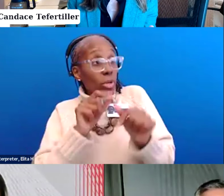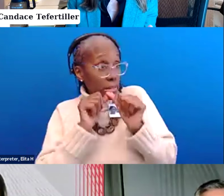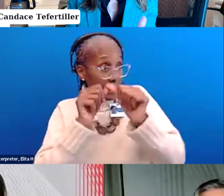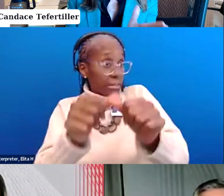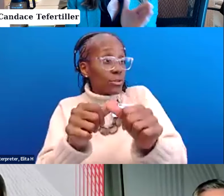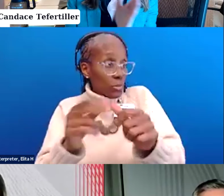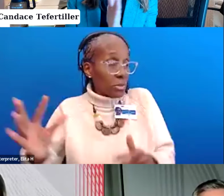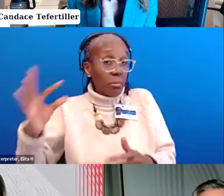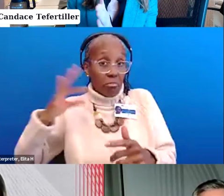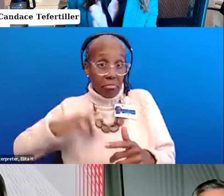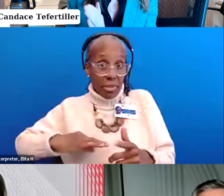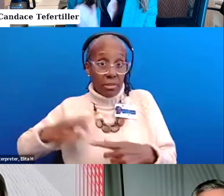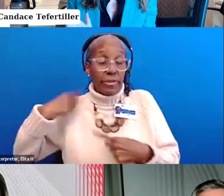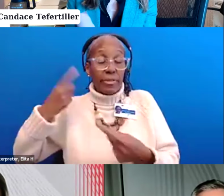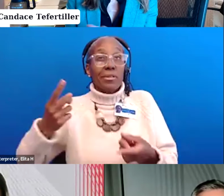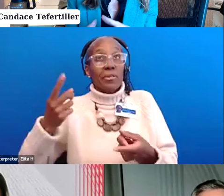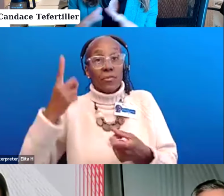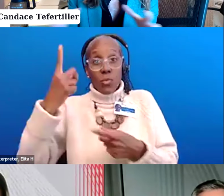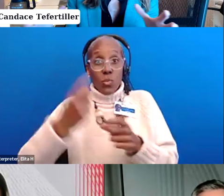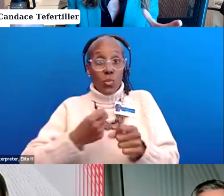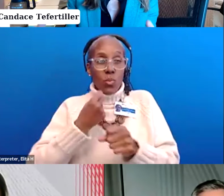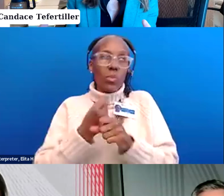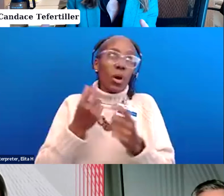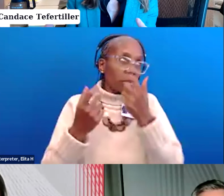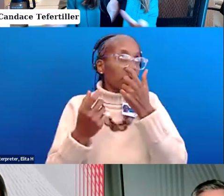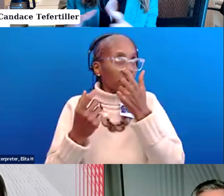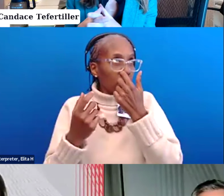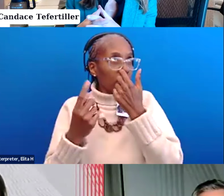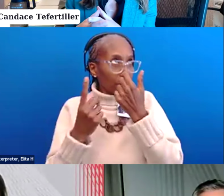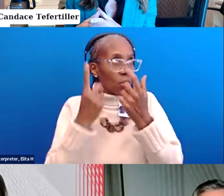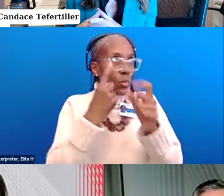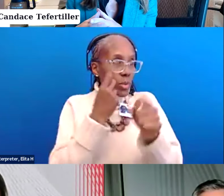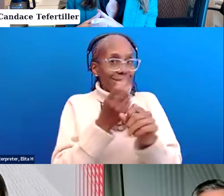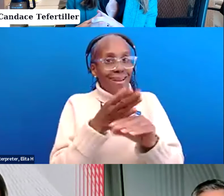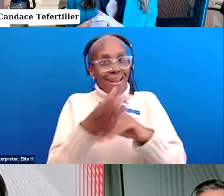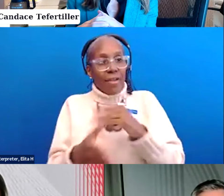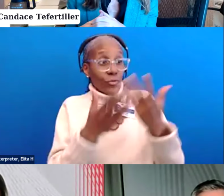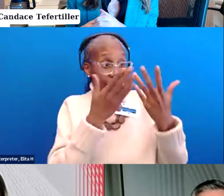continued benefits over the last year, over the year after